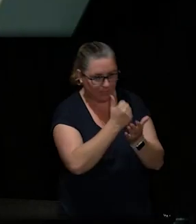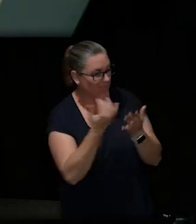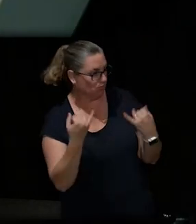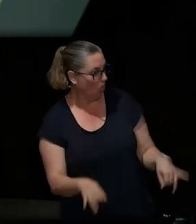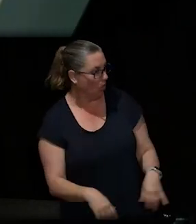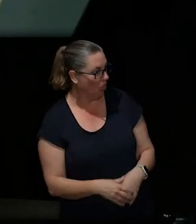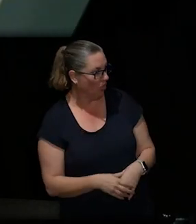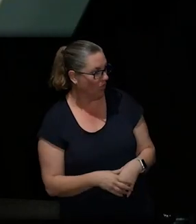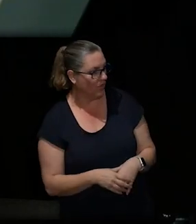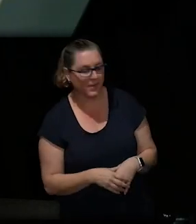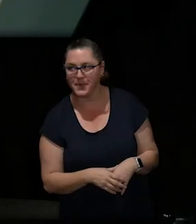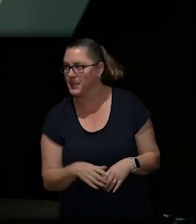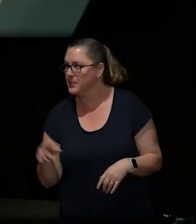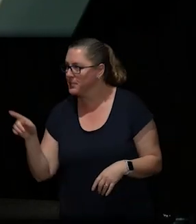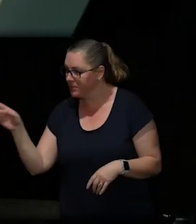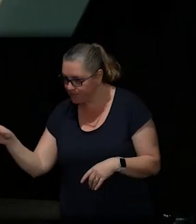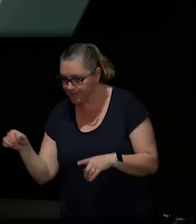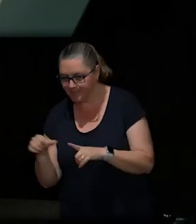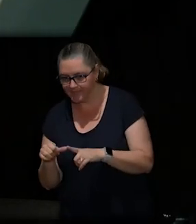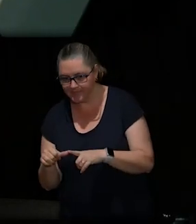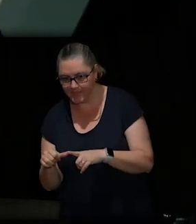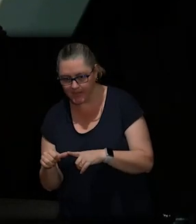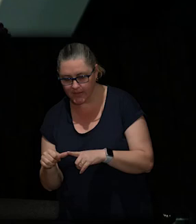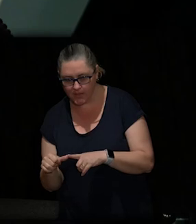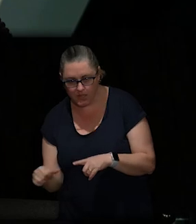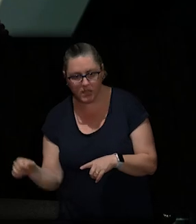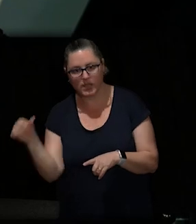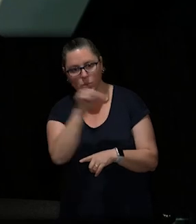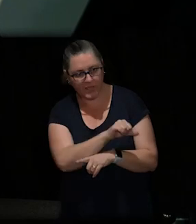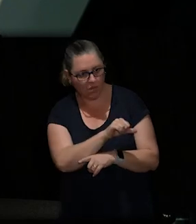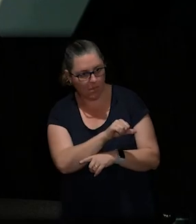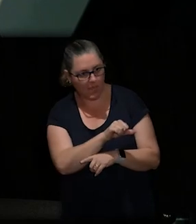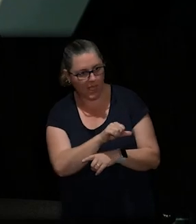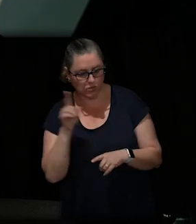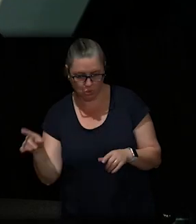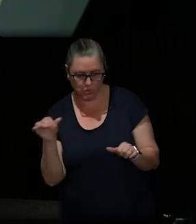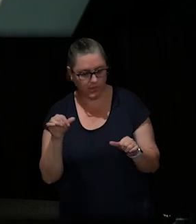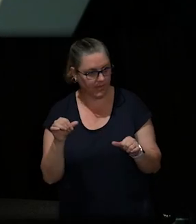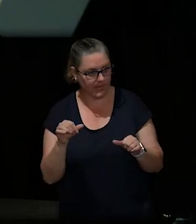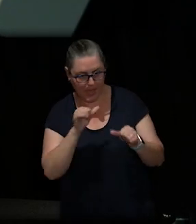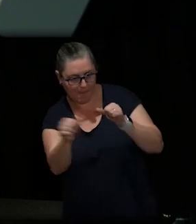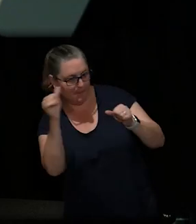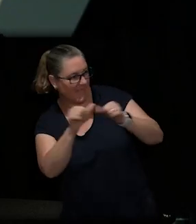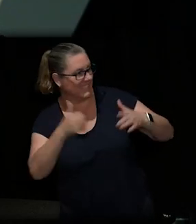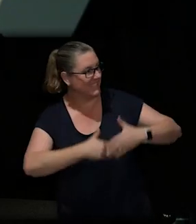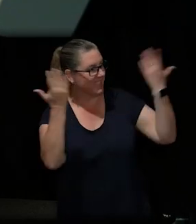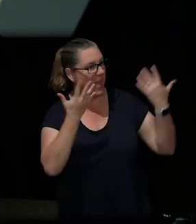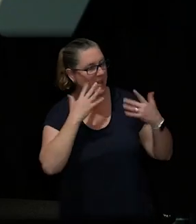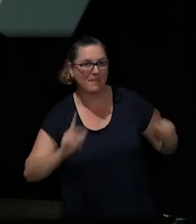Let's go back to the much brighter day when you first walked into working for